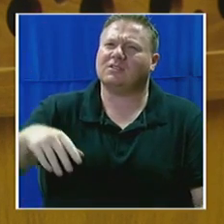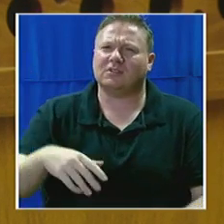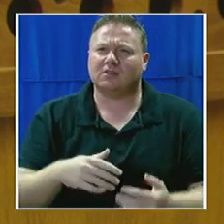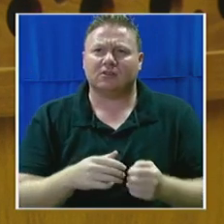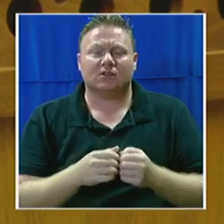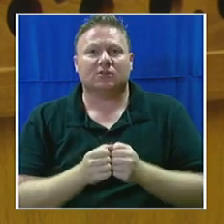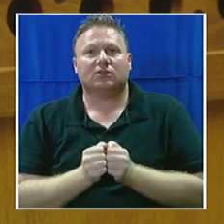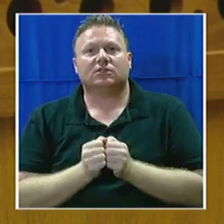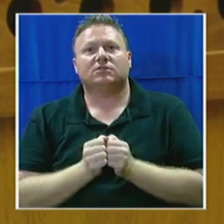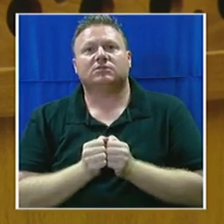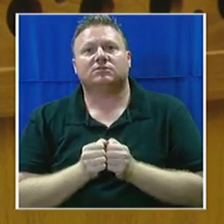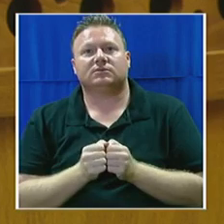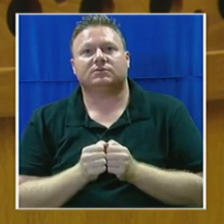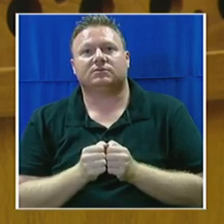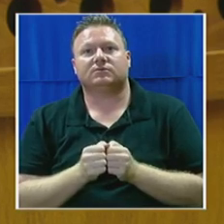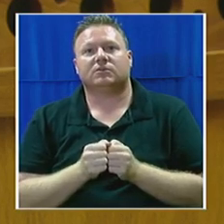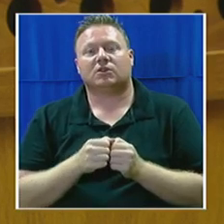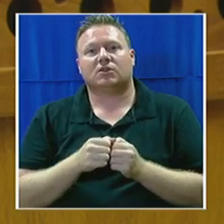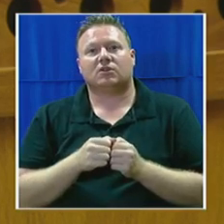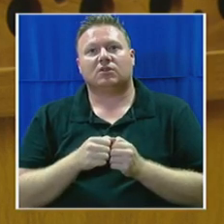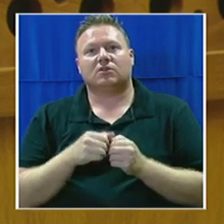We are led by the fact that